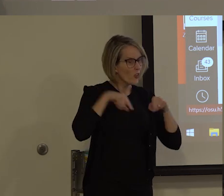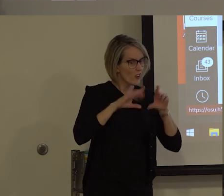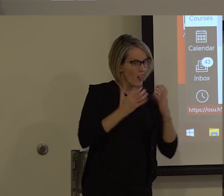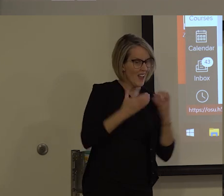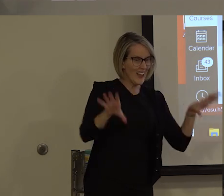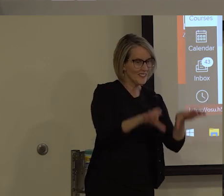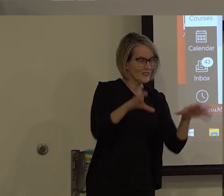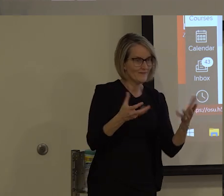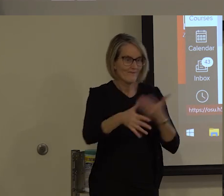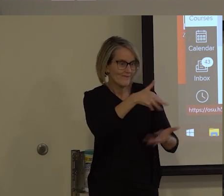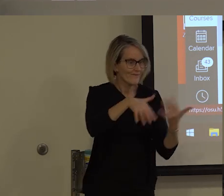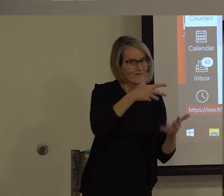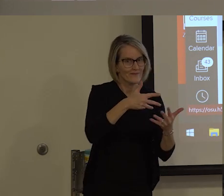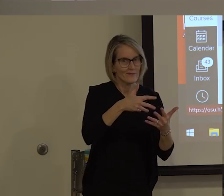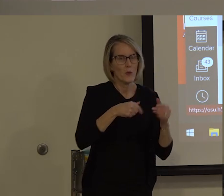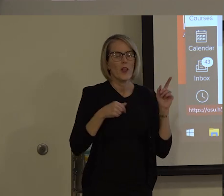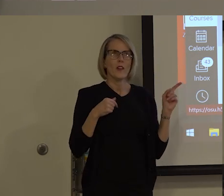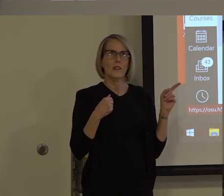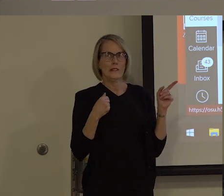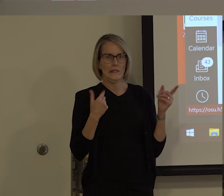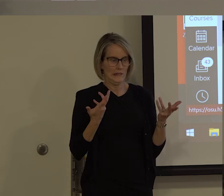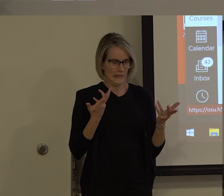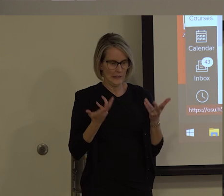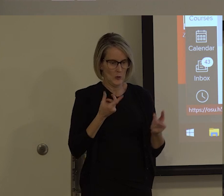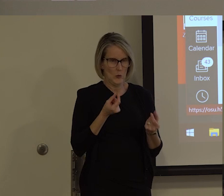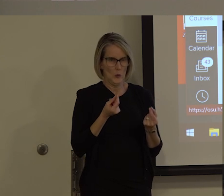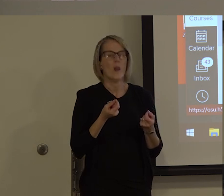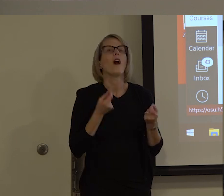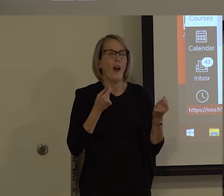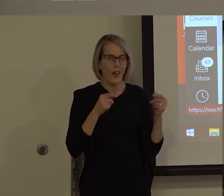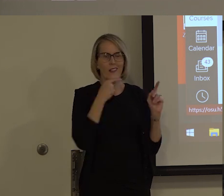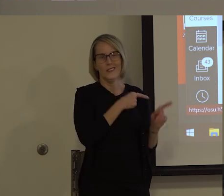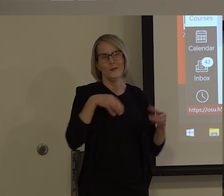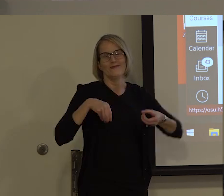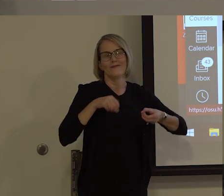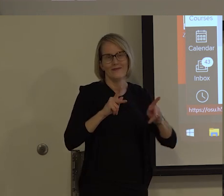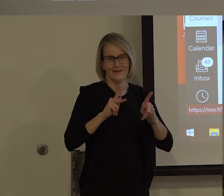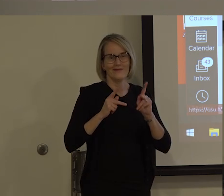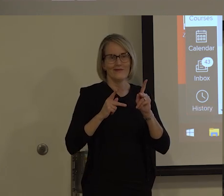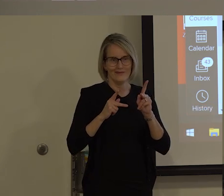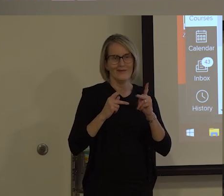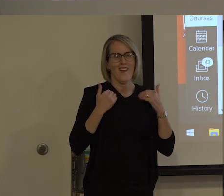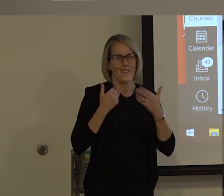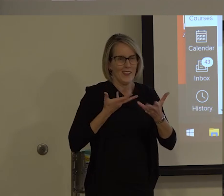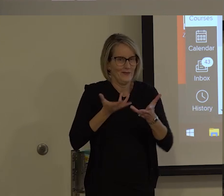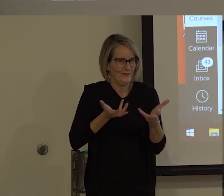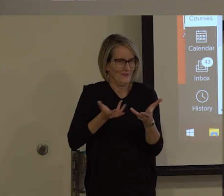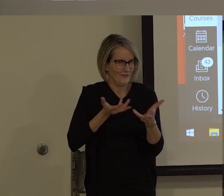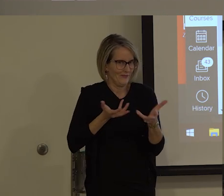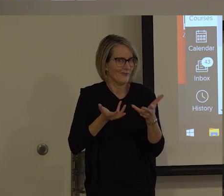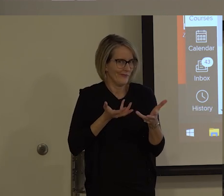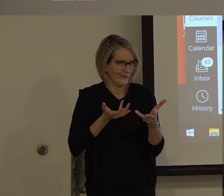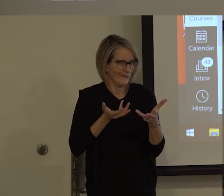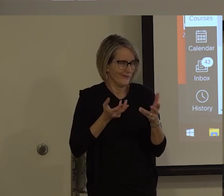have a way to give them feedback that they otherwise wouldn't have in an asynchronous setting. So again, here we